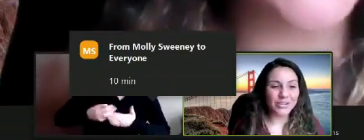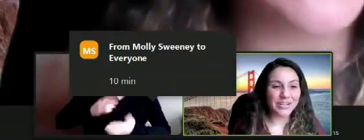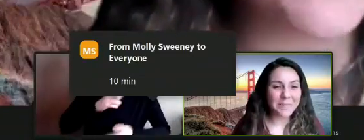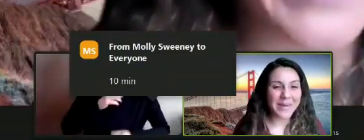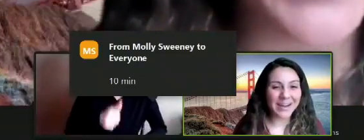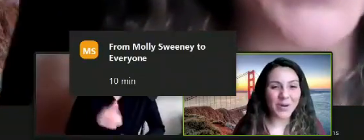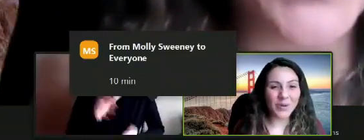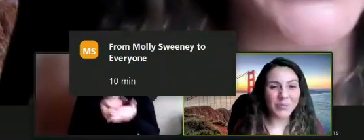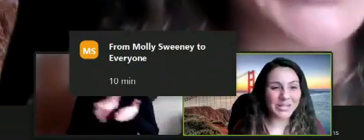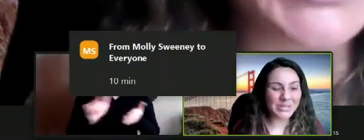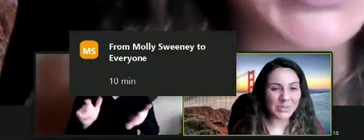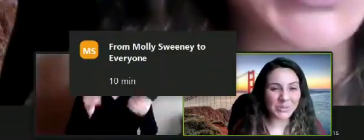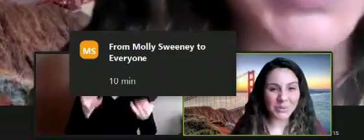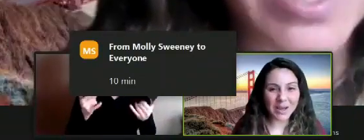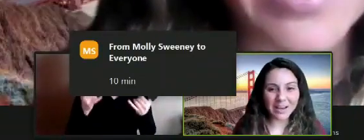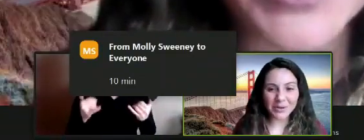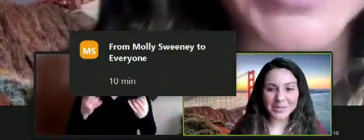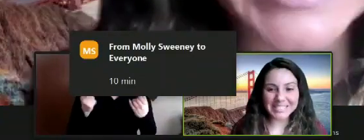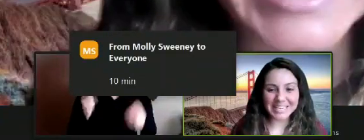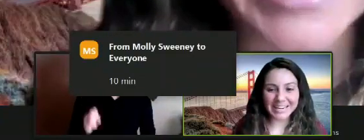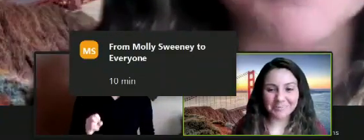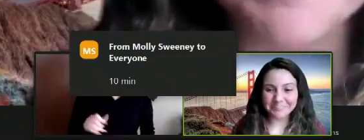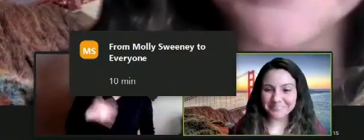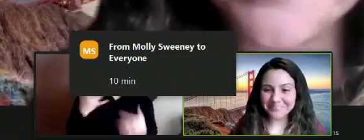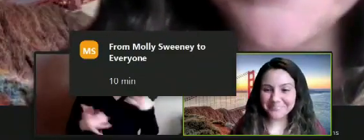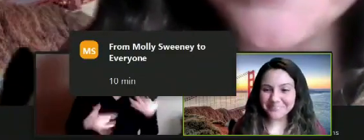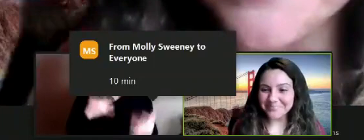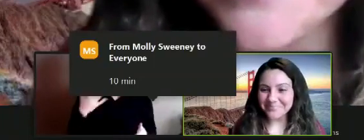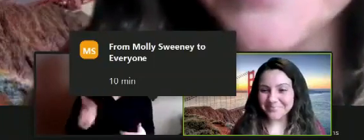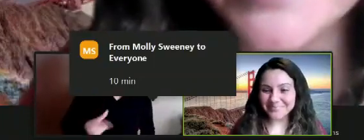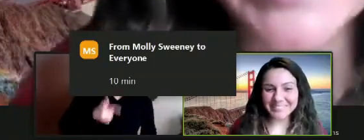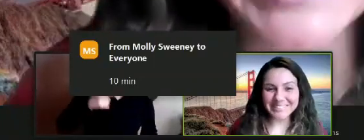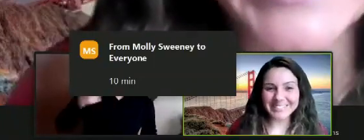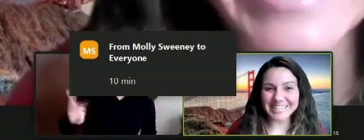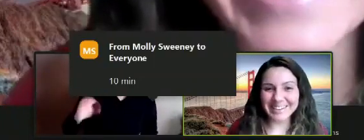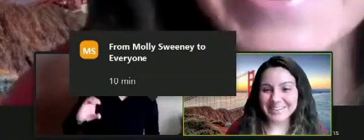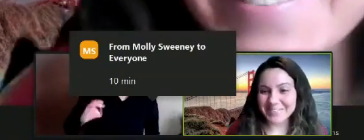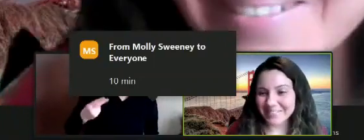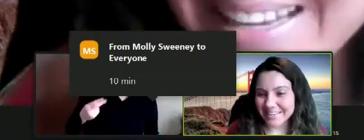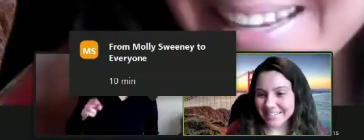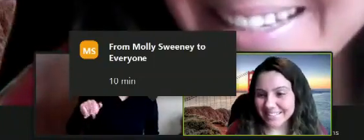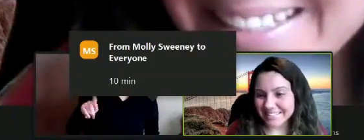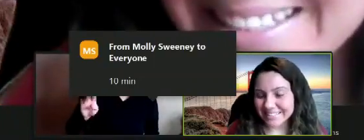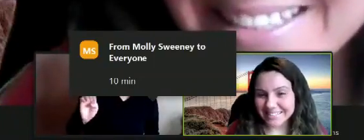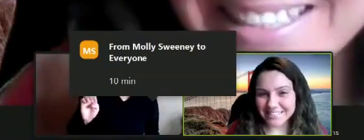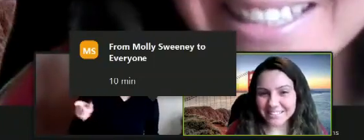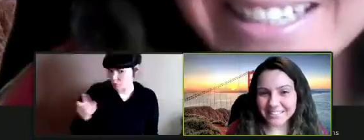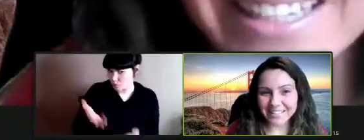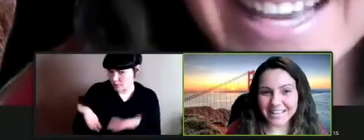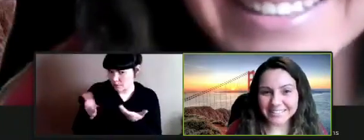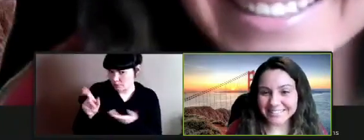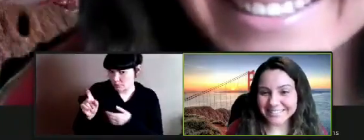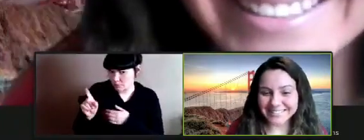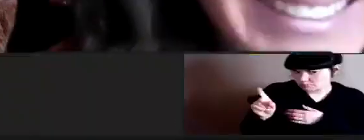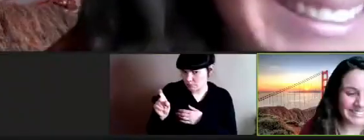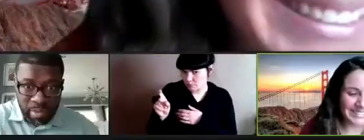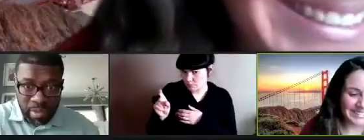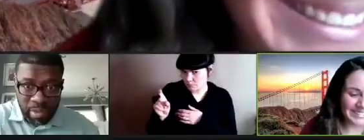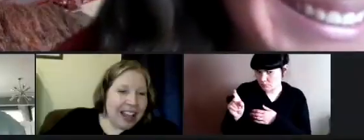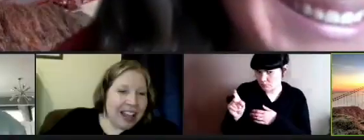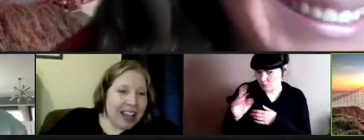and I'll turn it back over to Christine. Christine, are you, look at that.